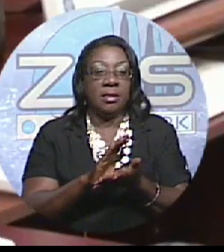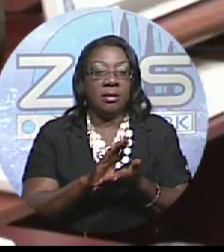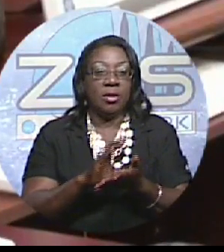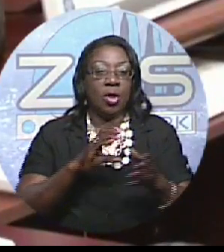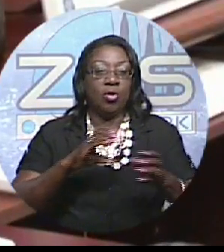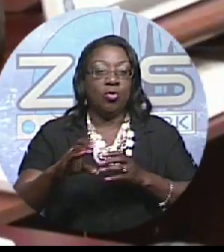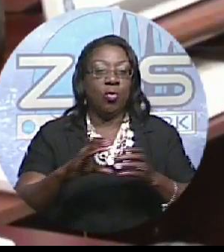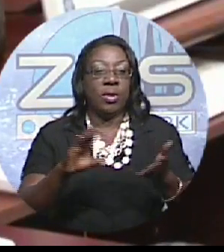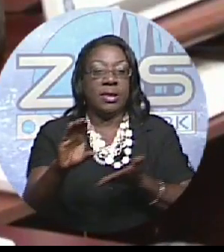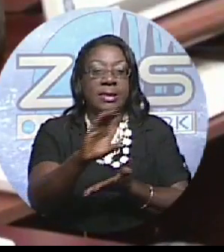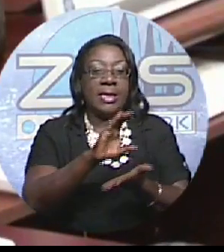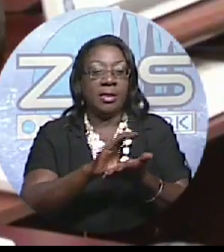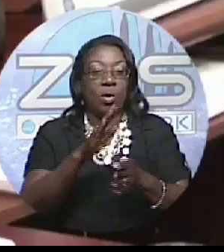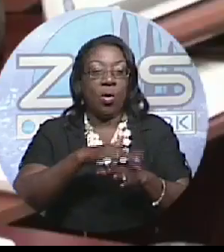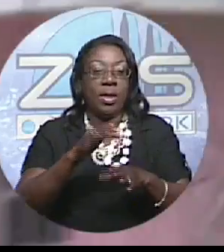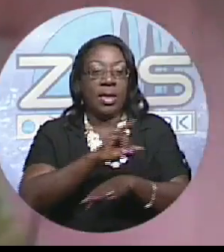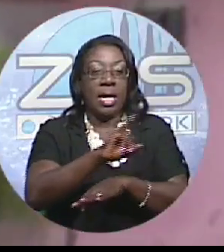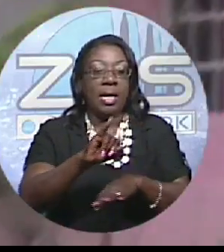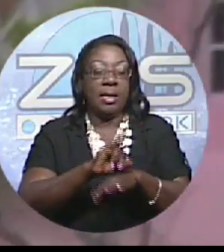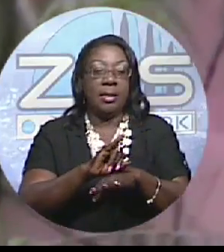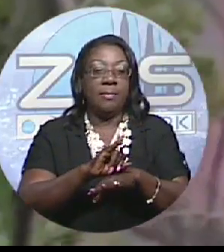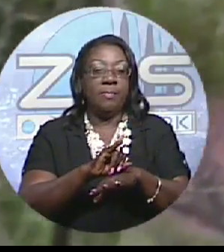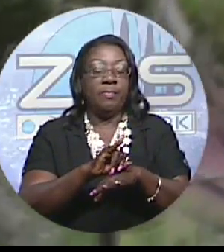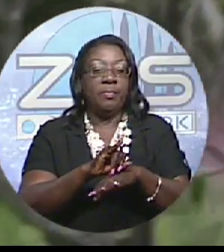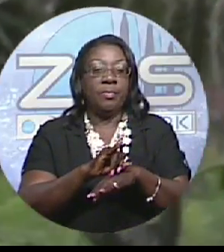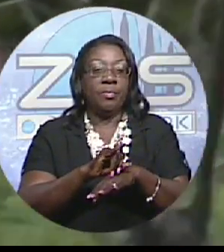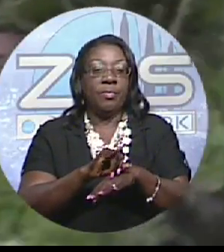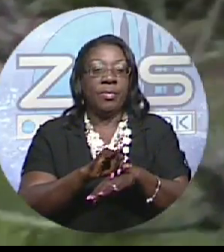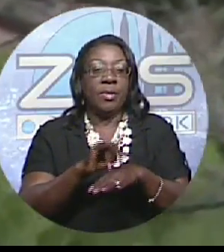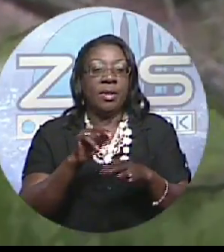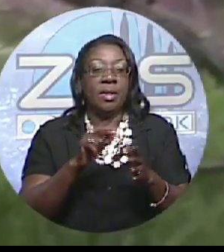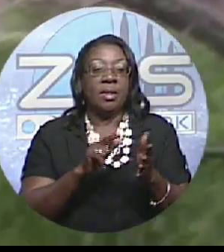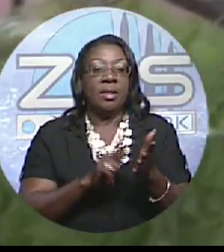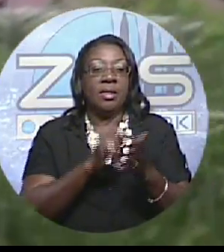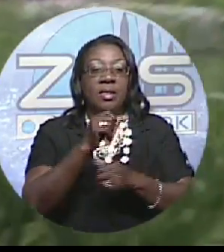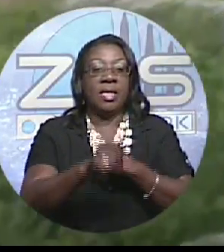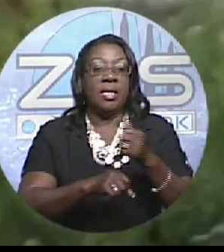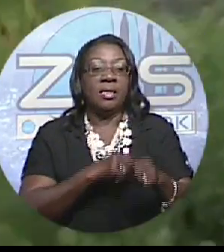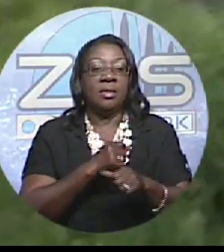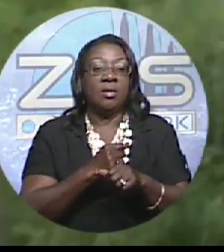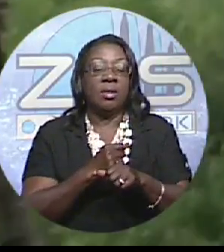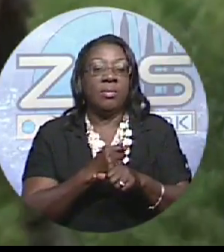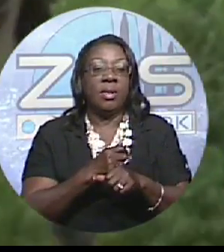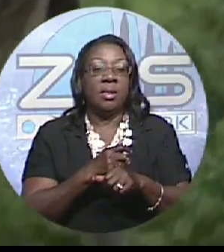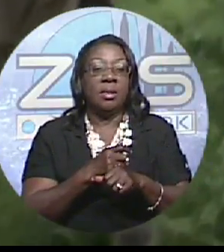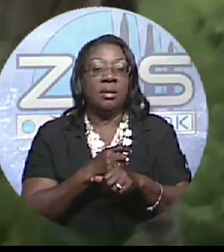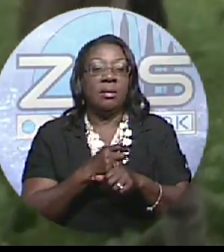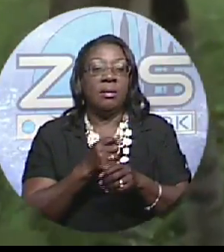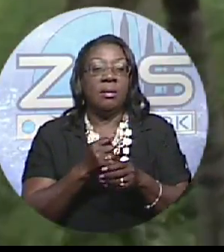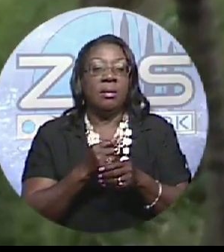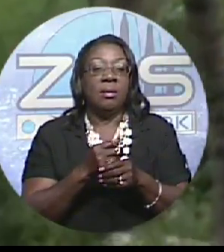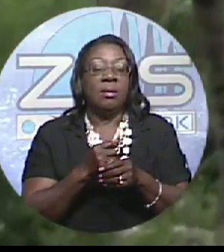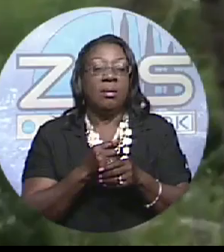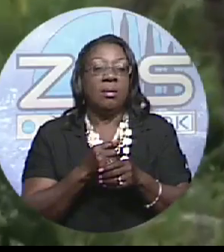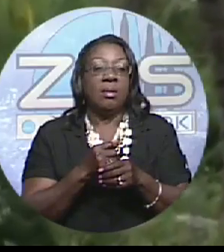activated. The command center this year is going to be the residence of the district administrator.